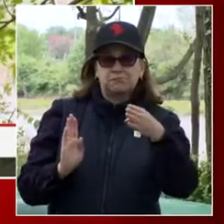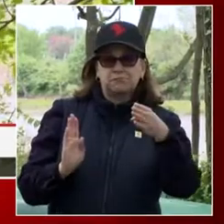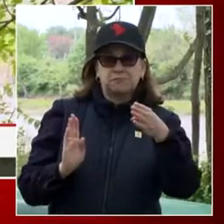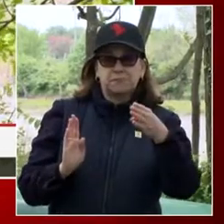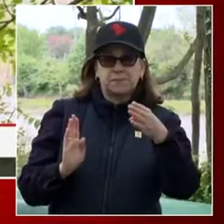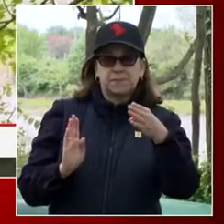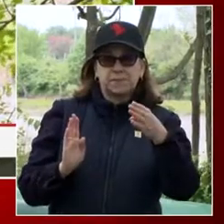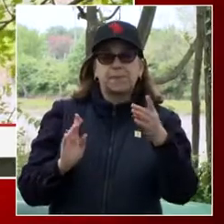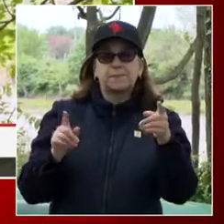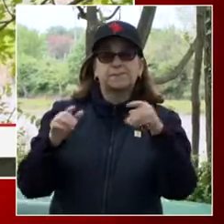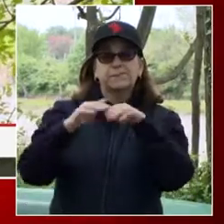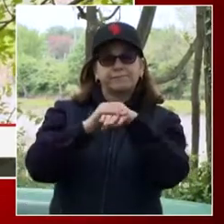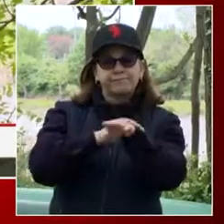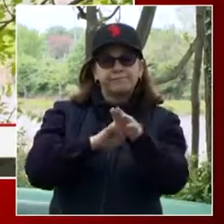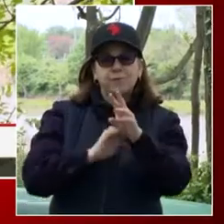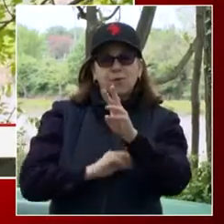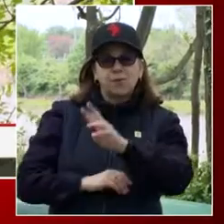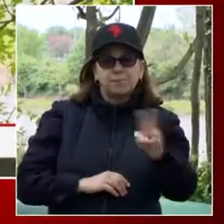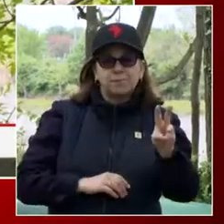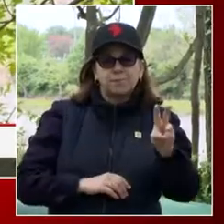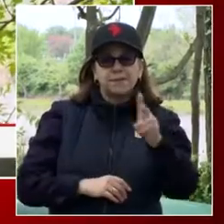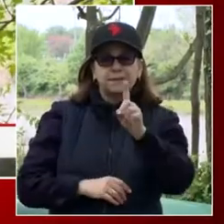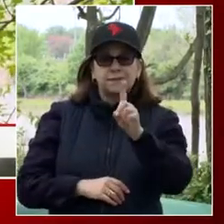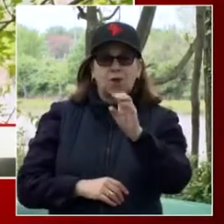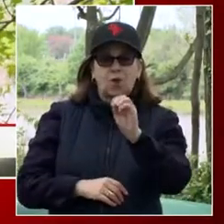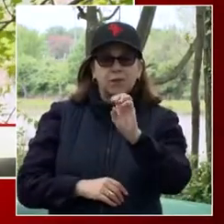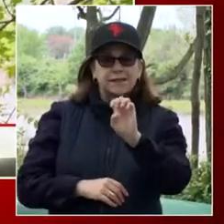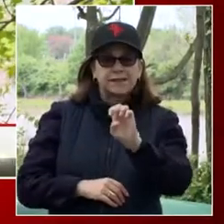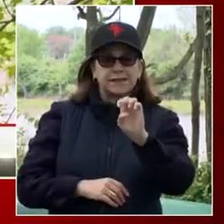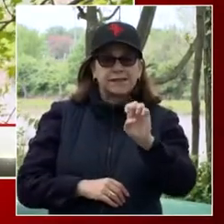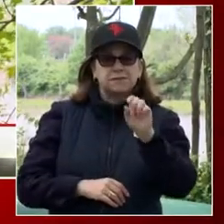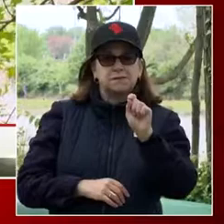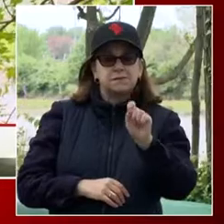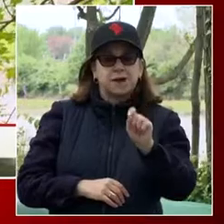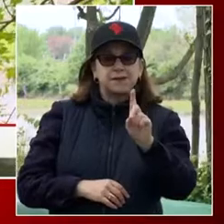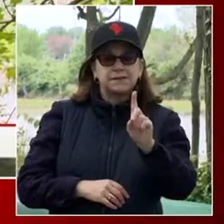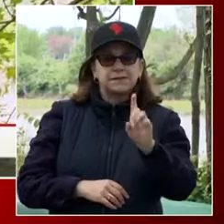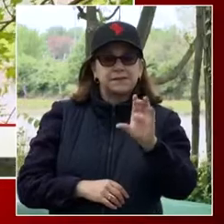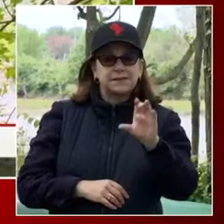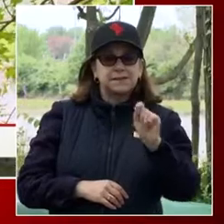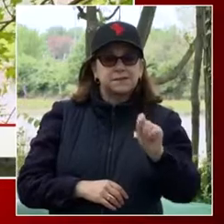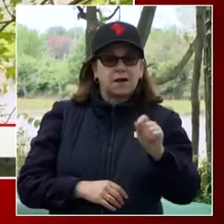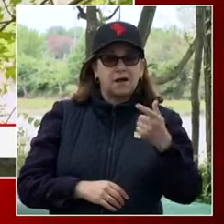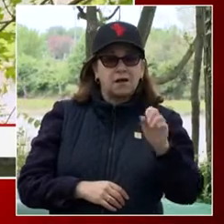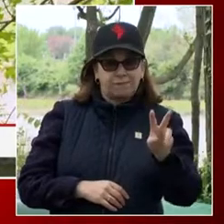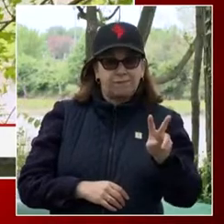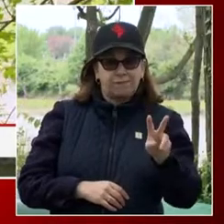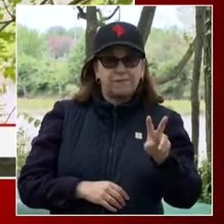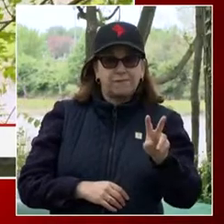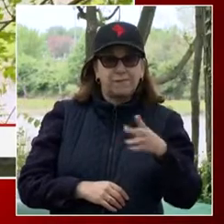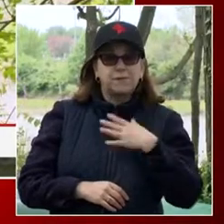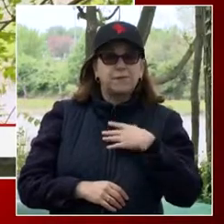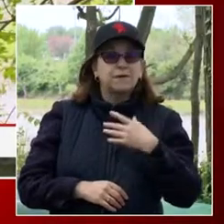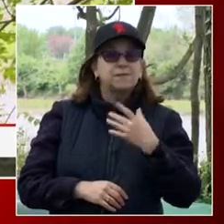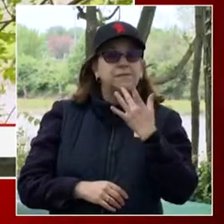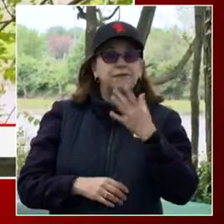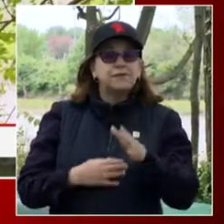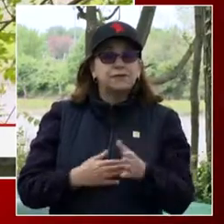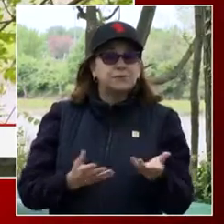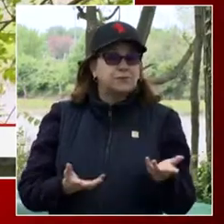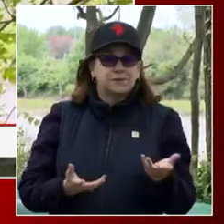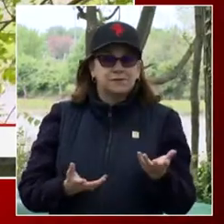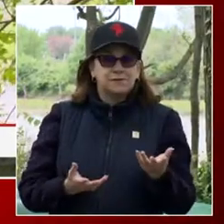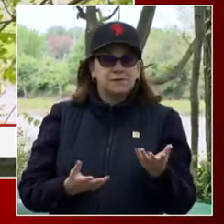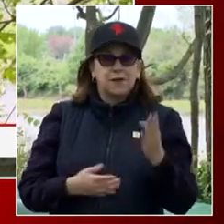doee.dc.gov. This is a river that's becoming a lot more fishable, and one of my favorite fish that I eat out of the rivers is blue